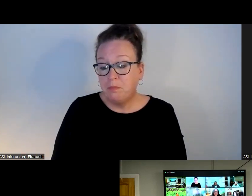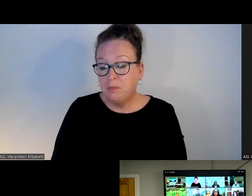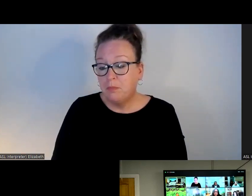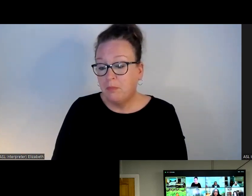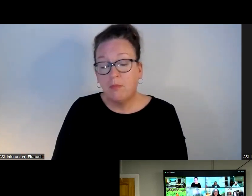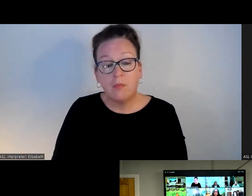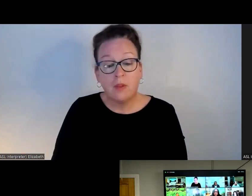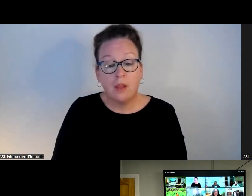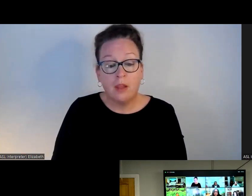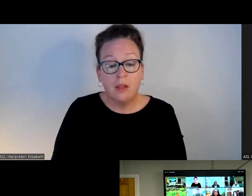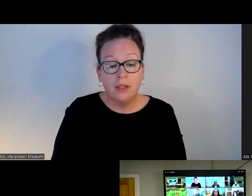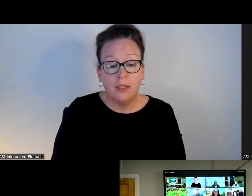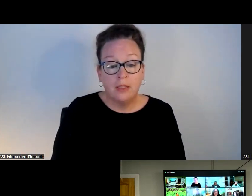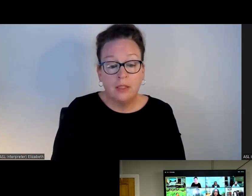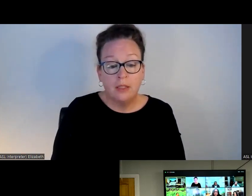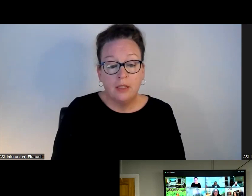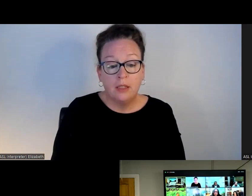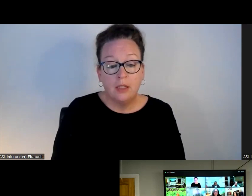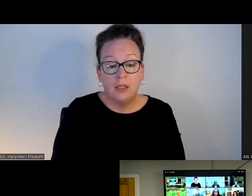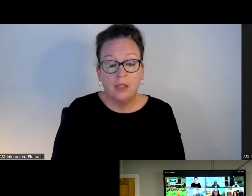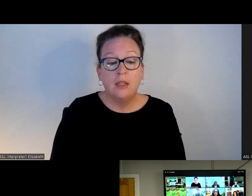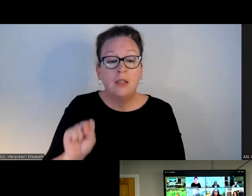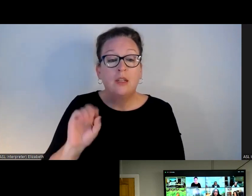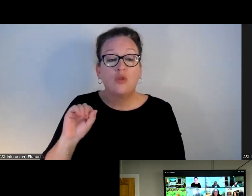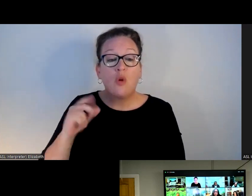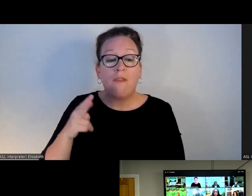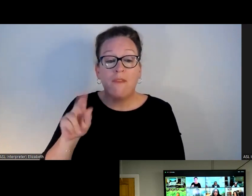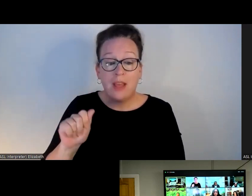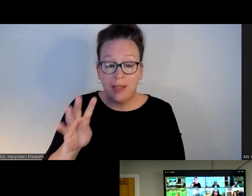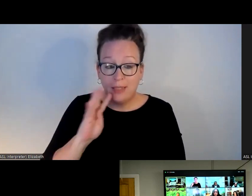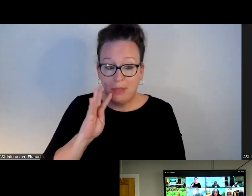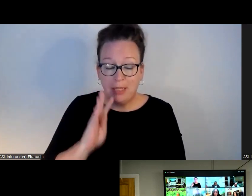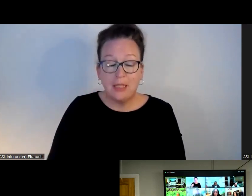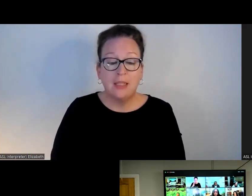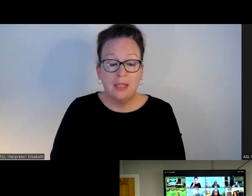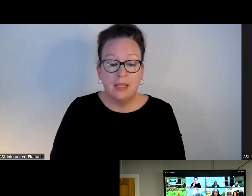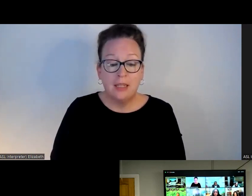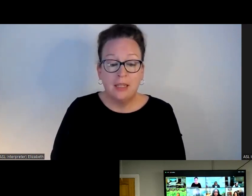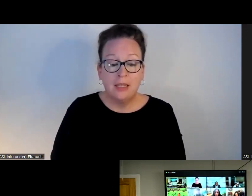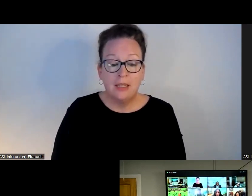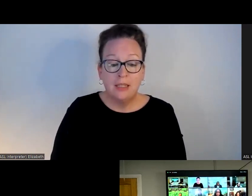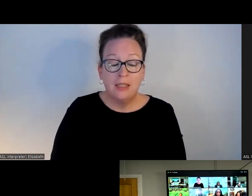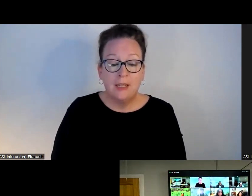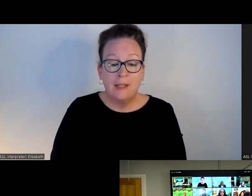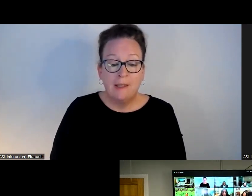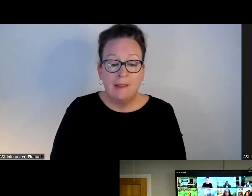Yeah, go ahead. This is Sophia. I think, yeah, thank you.